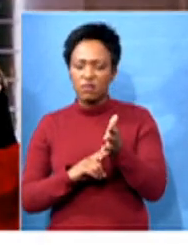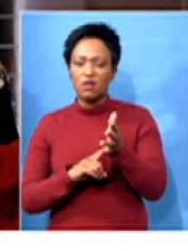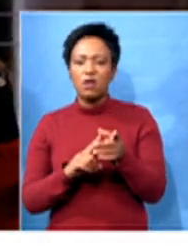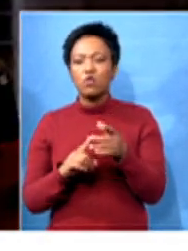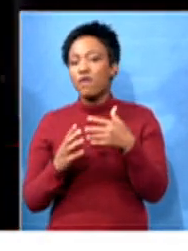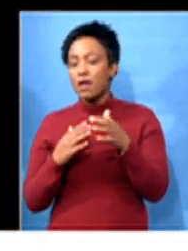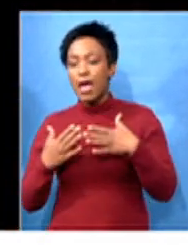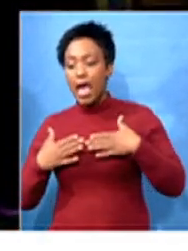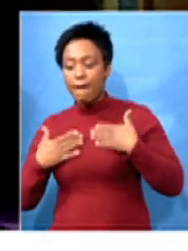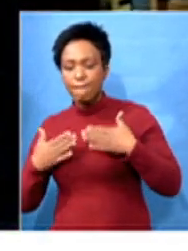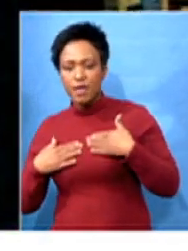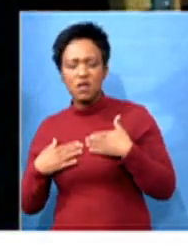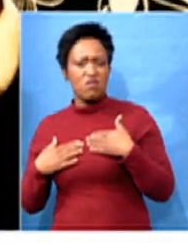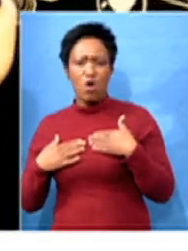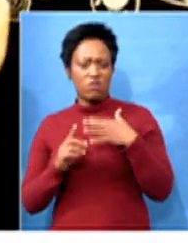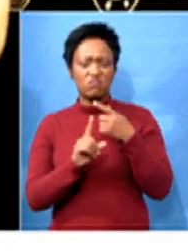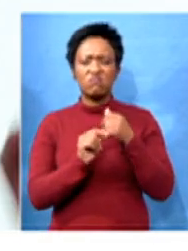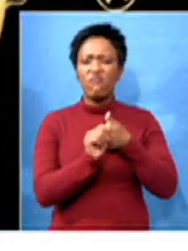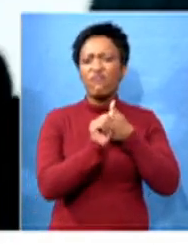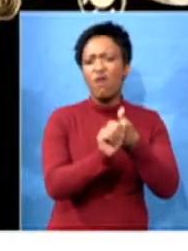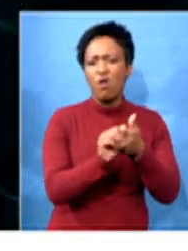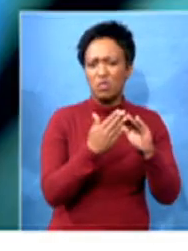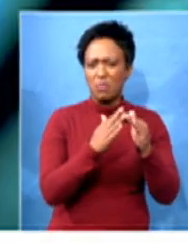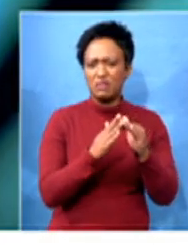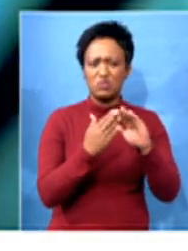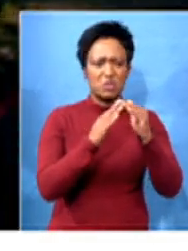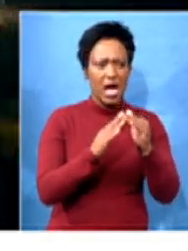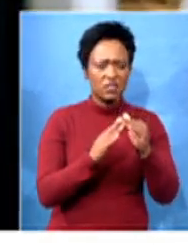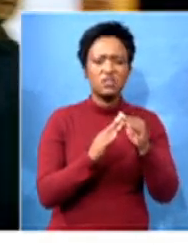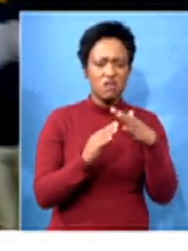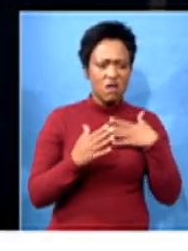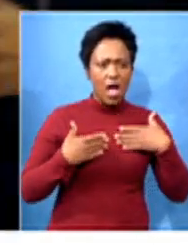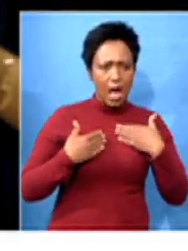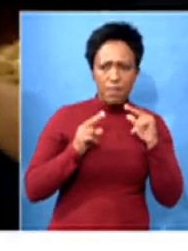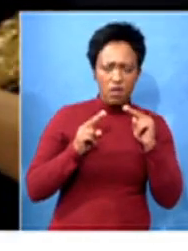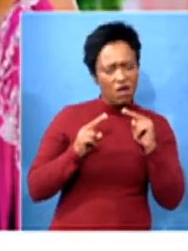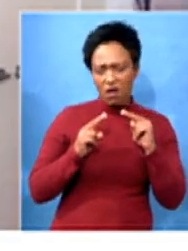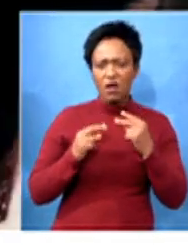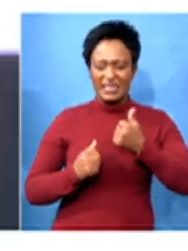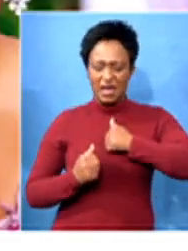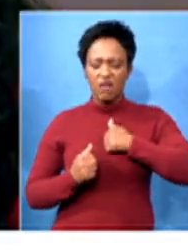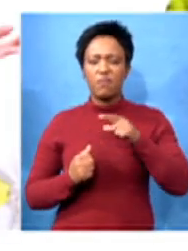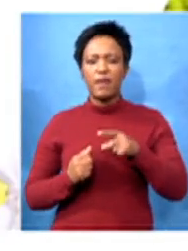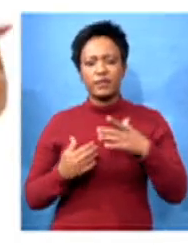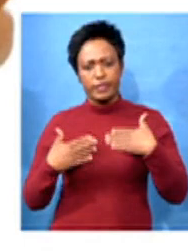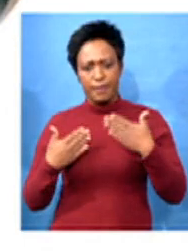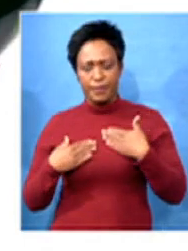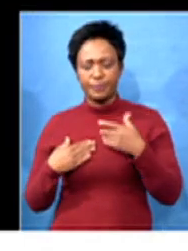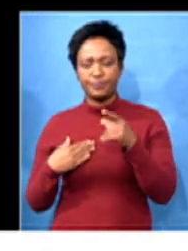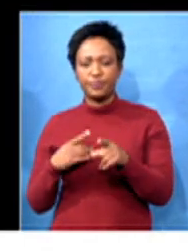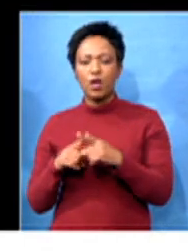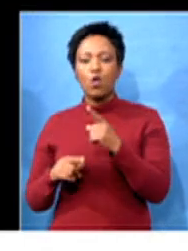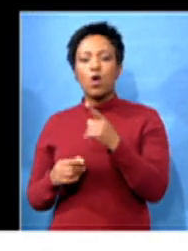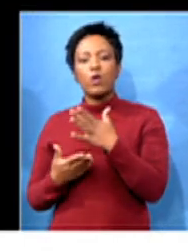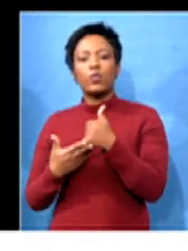happy instead of society. So I have been just on a path, on a theme to help girls sort